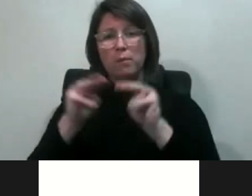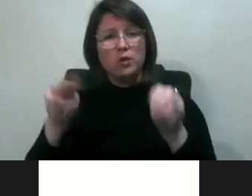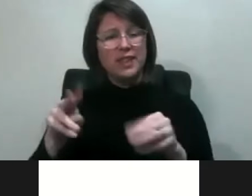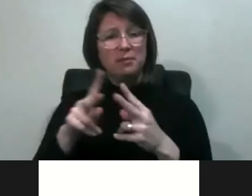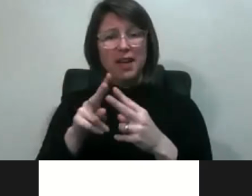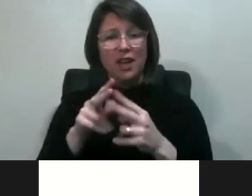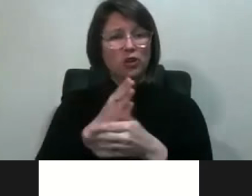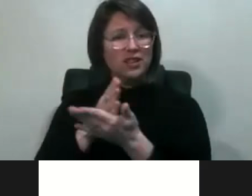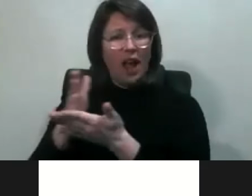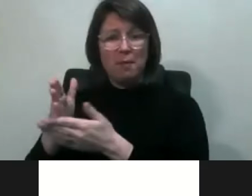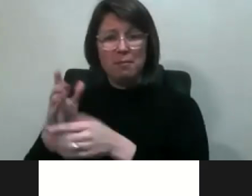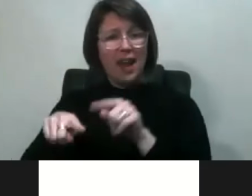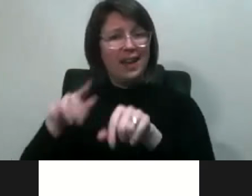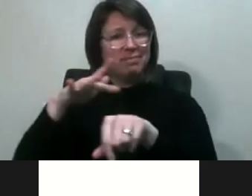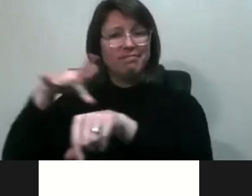And I'm wondering